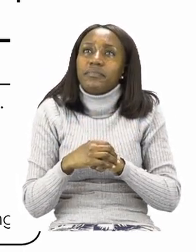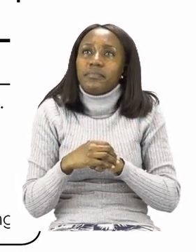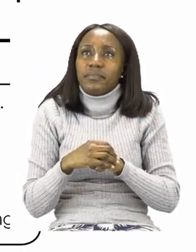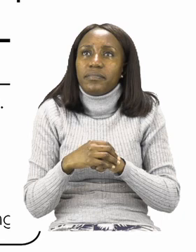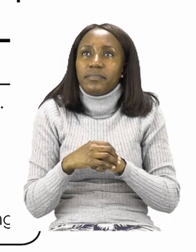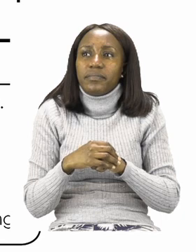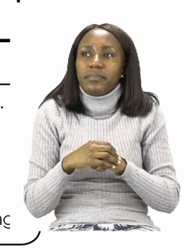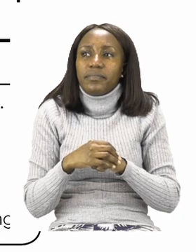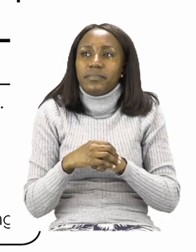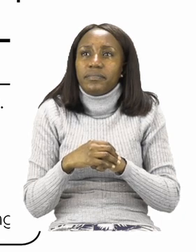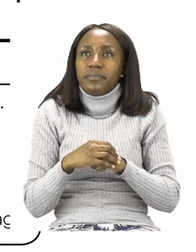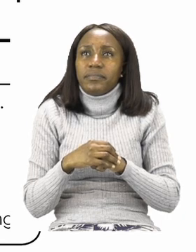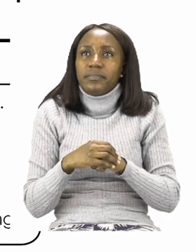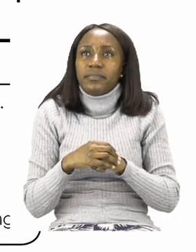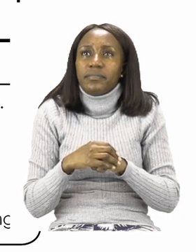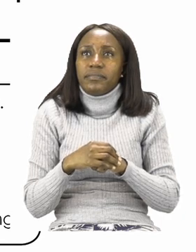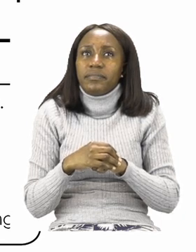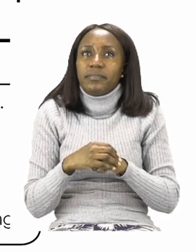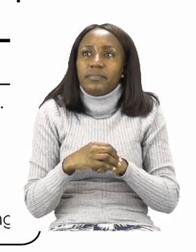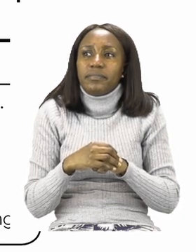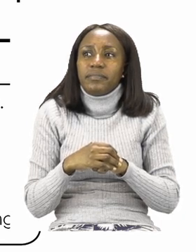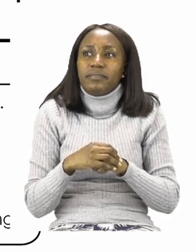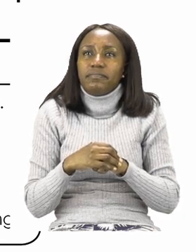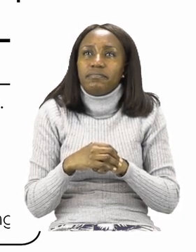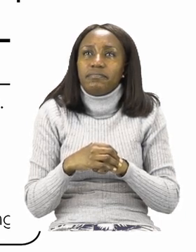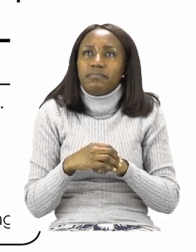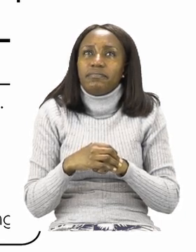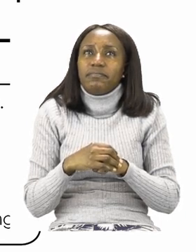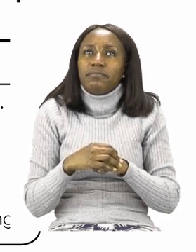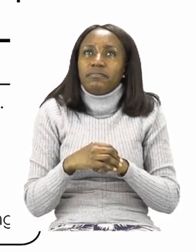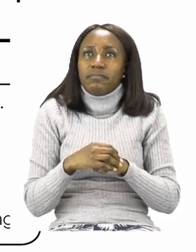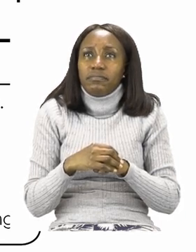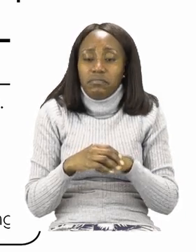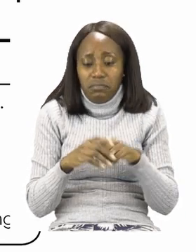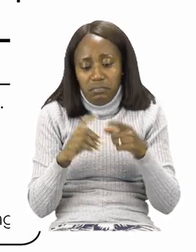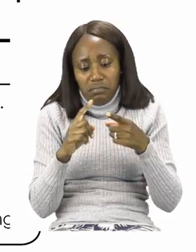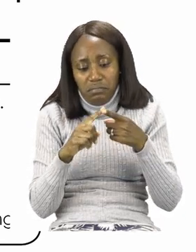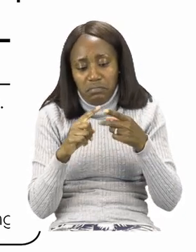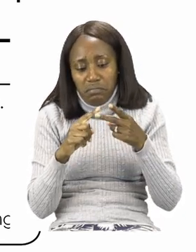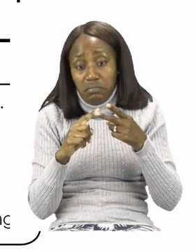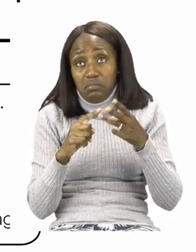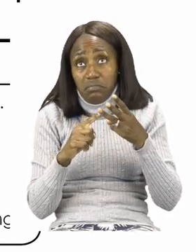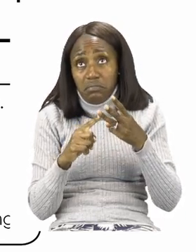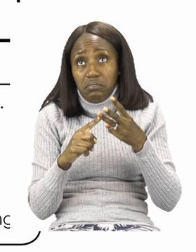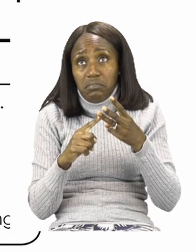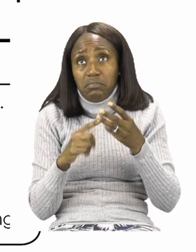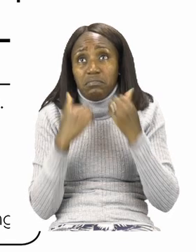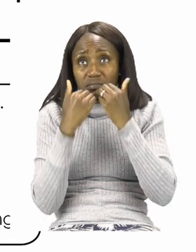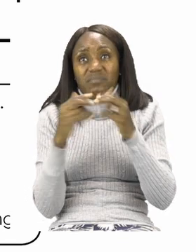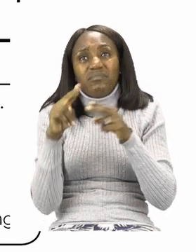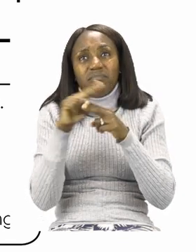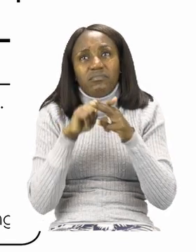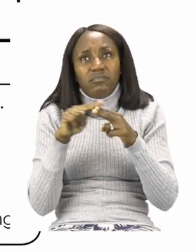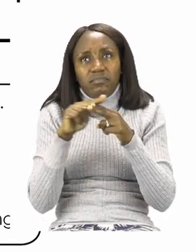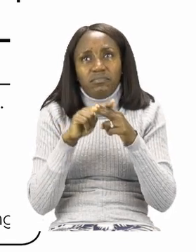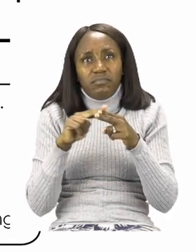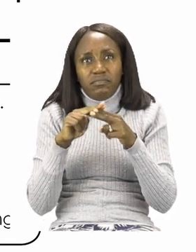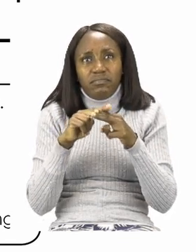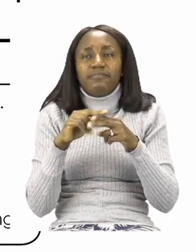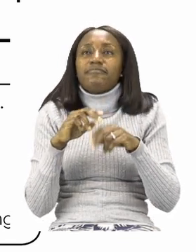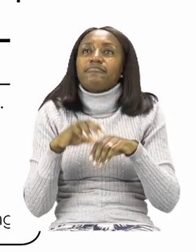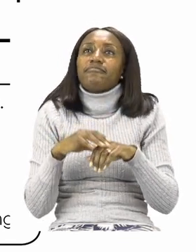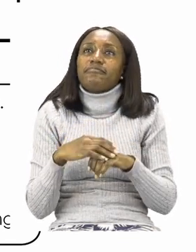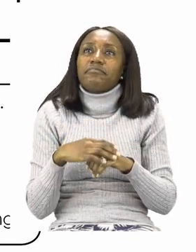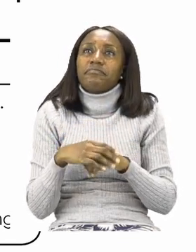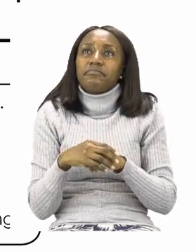with a consonant. When we use the article an, it is used before a word which